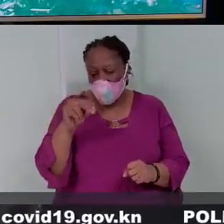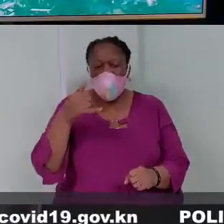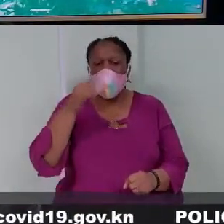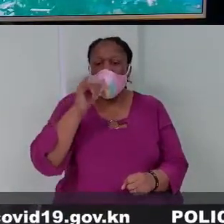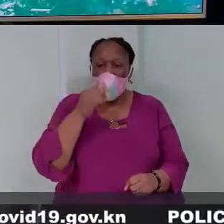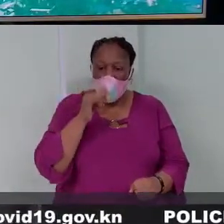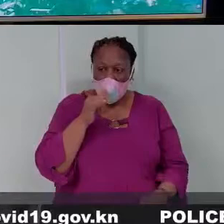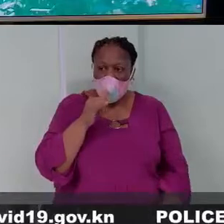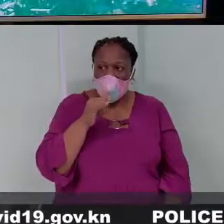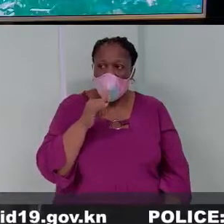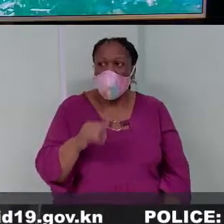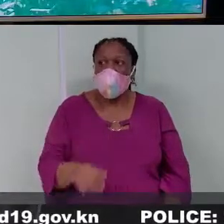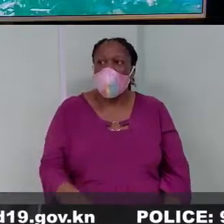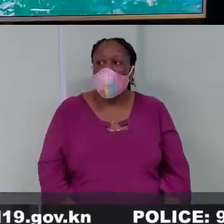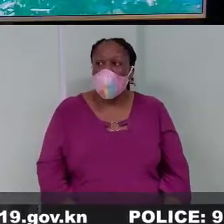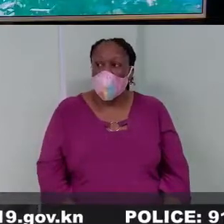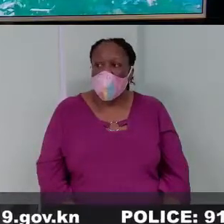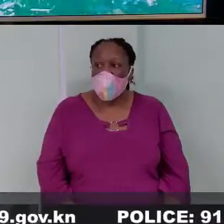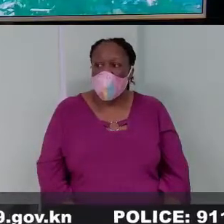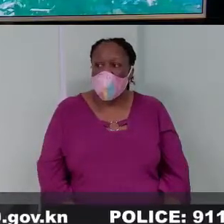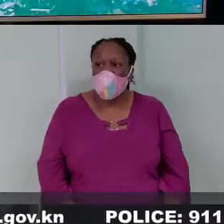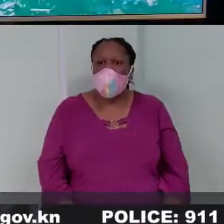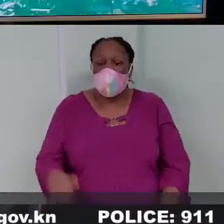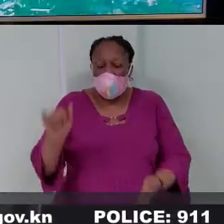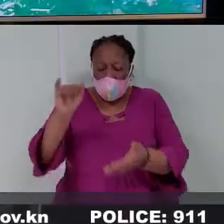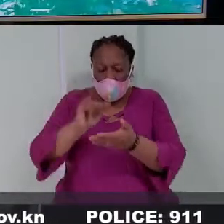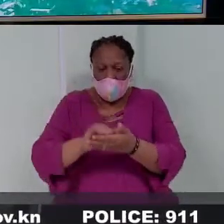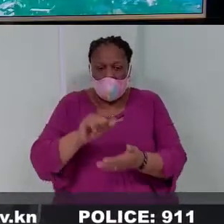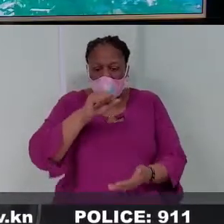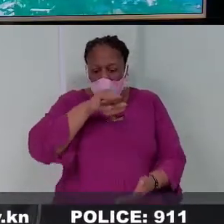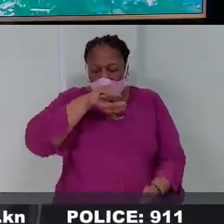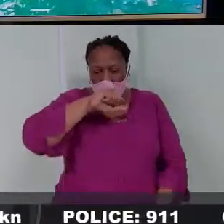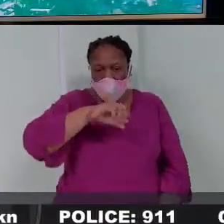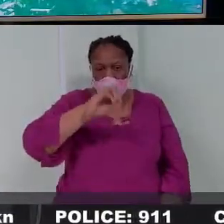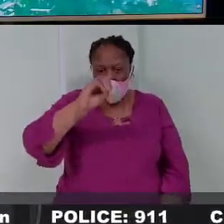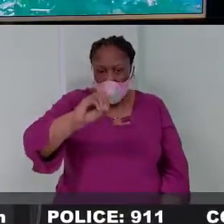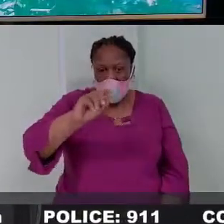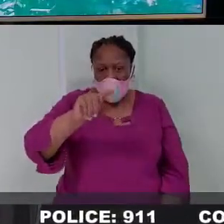there will be no alcohol in this particular facility.